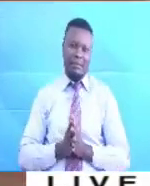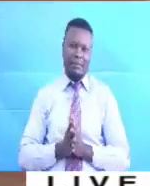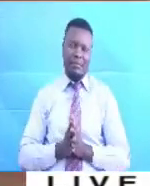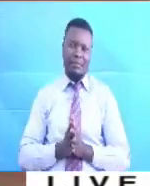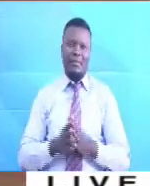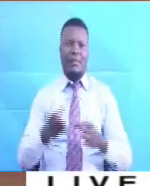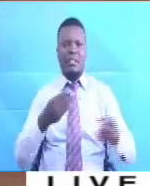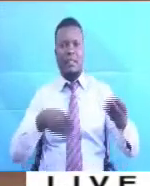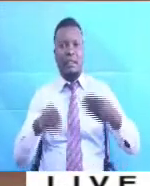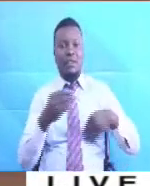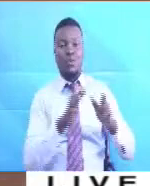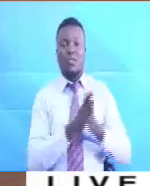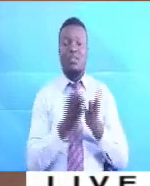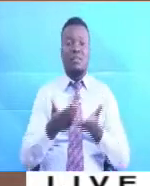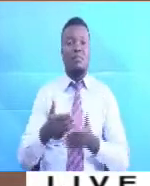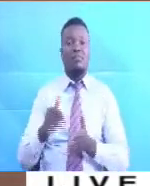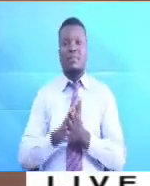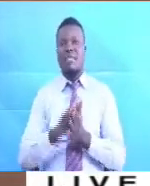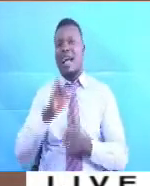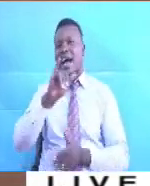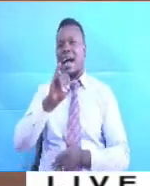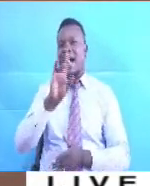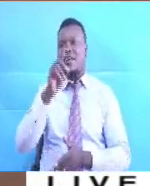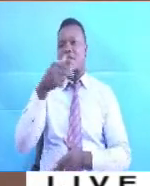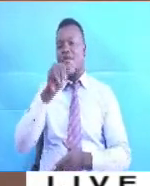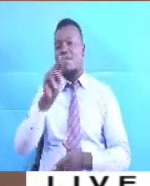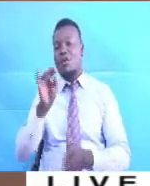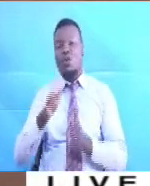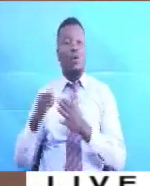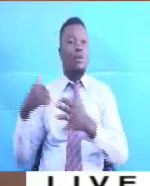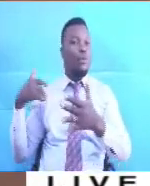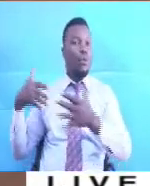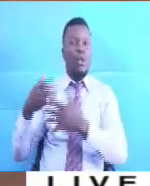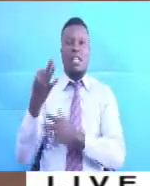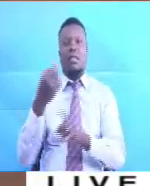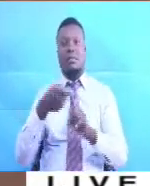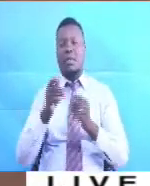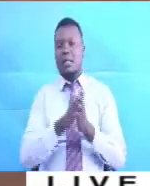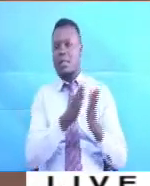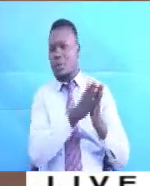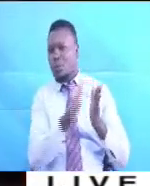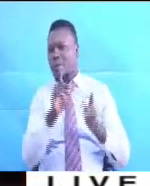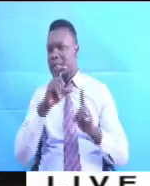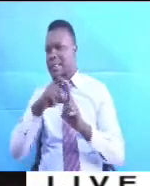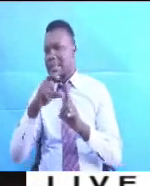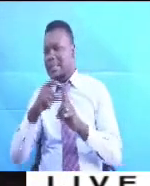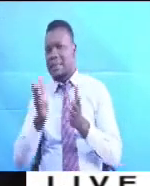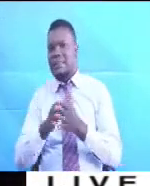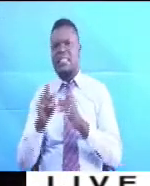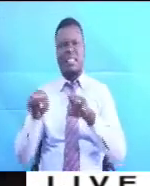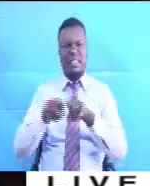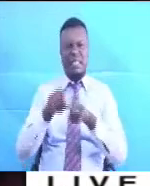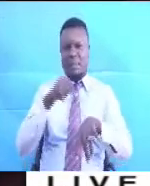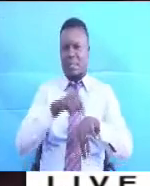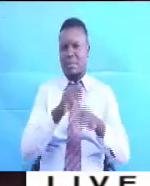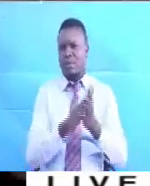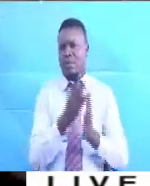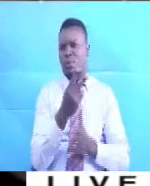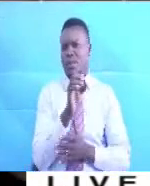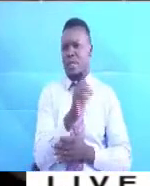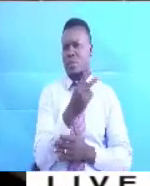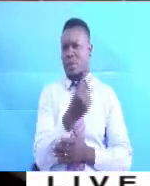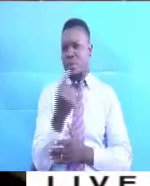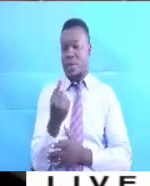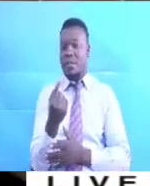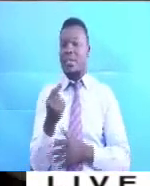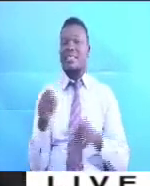sales at the iPhone giant fell 5% in the 3 months to December compared with the same period in 2021. It